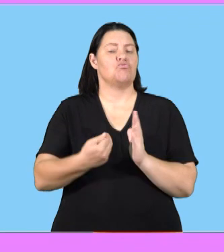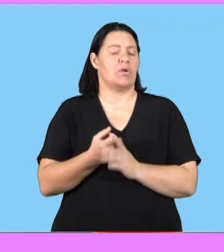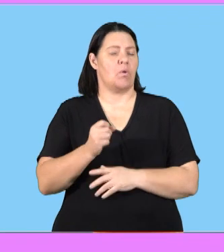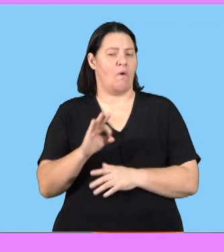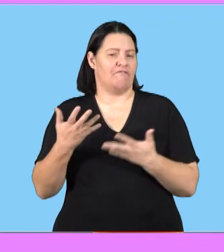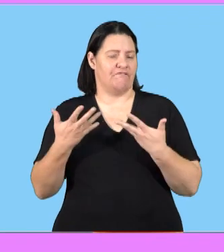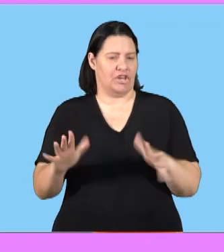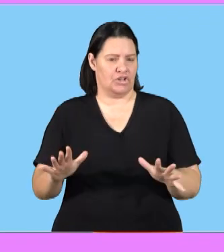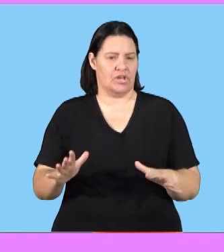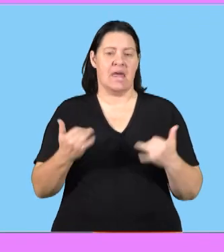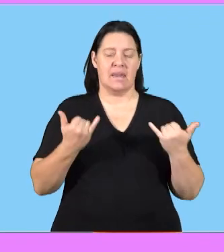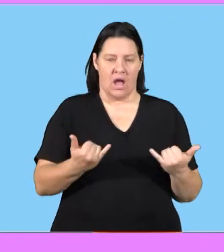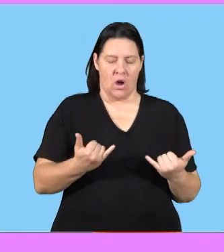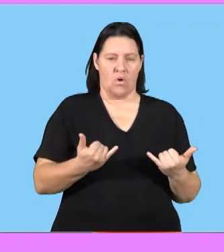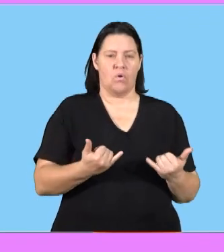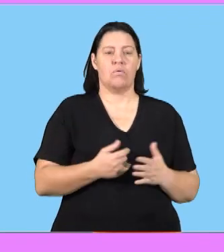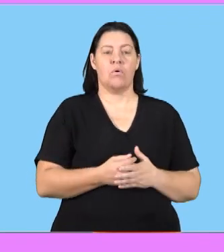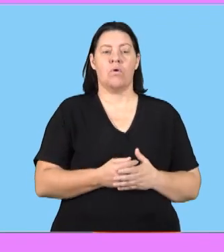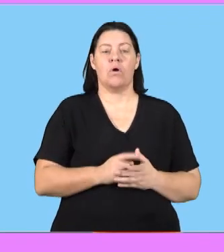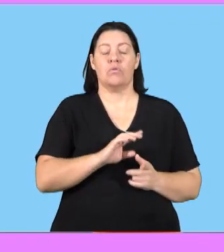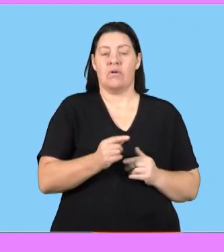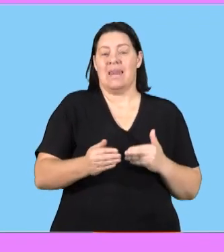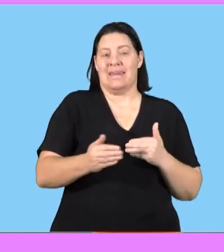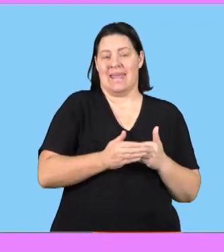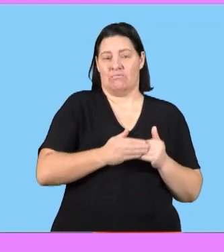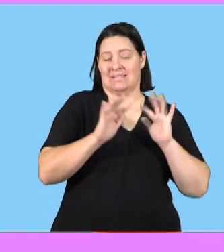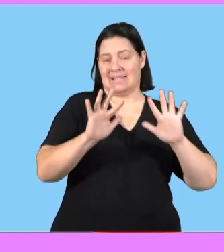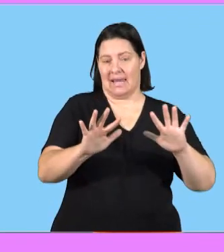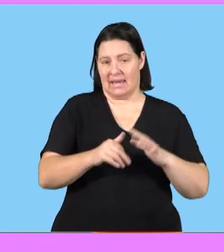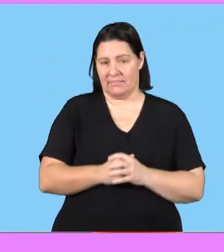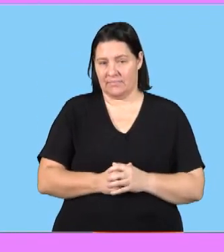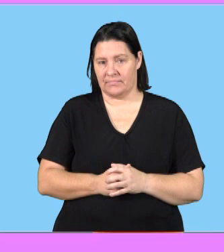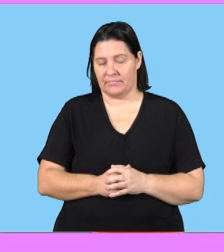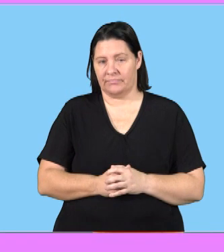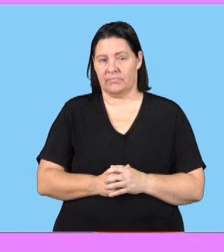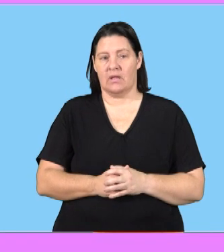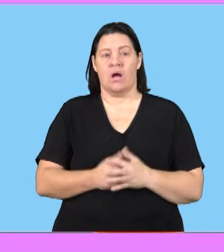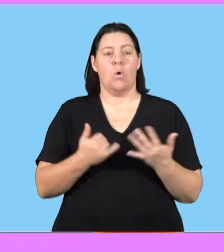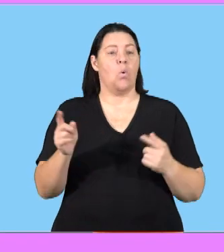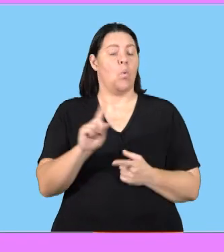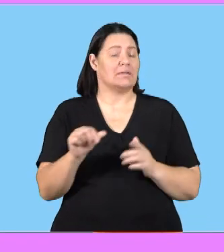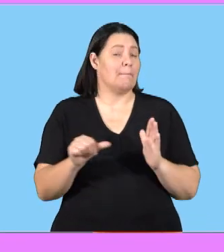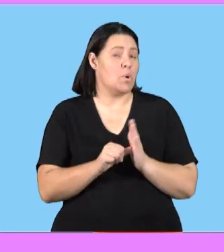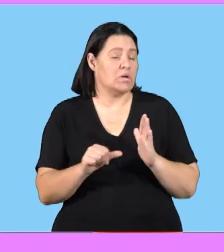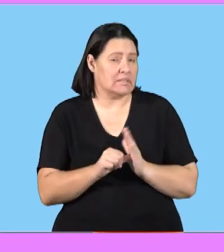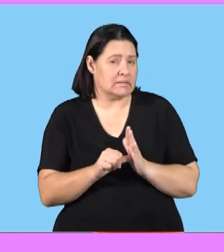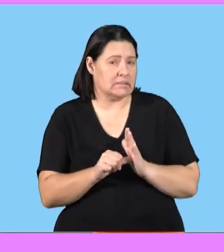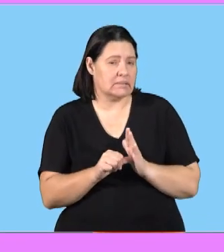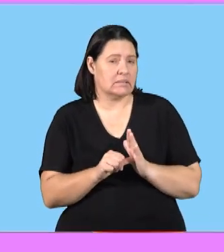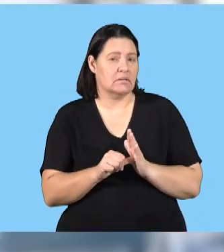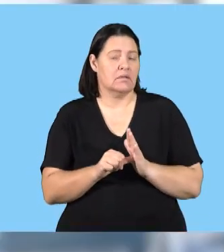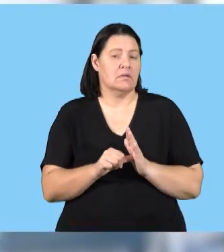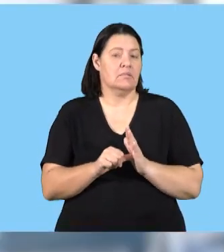off. Now we will cover round off to the nearest 10. Okay, what is key now is